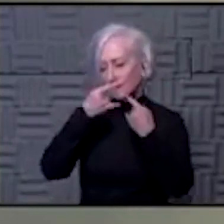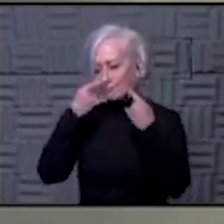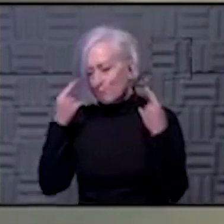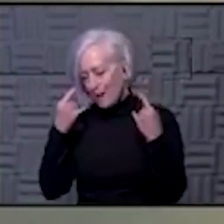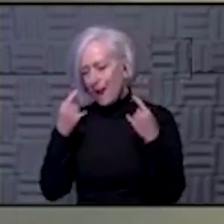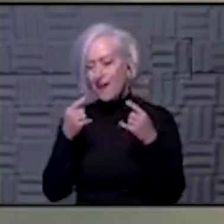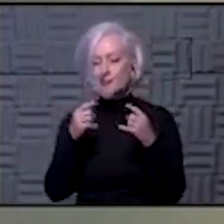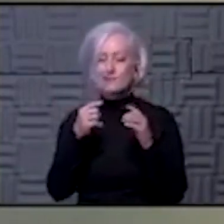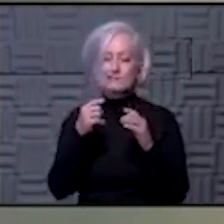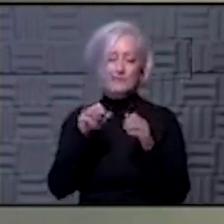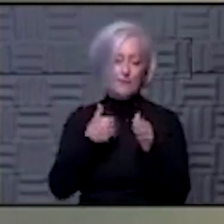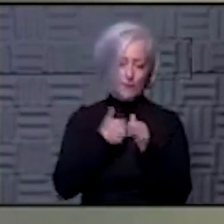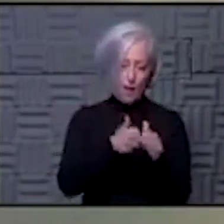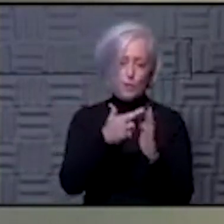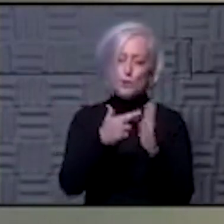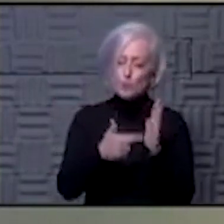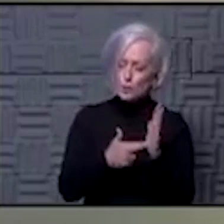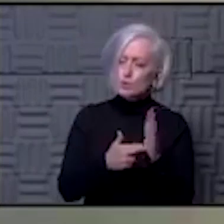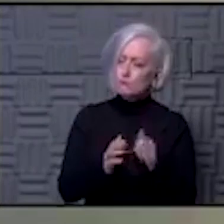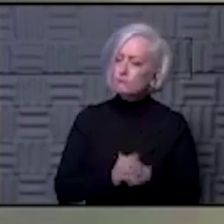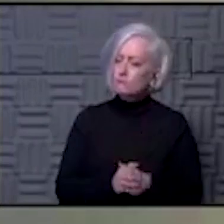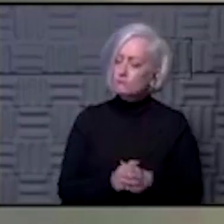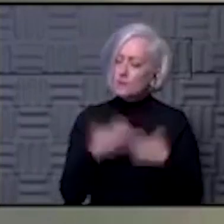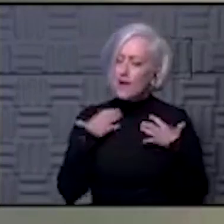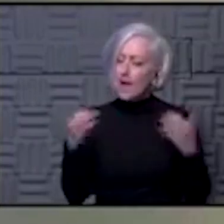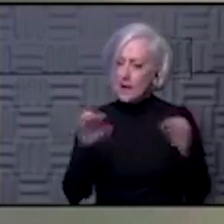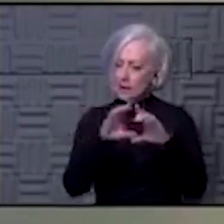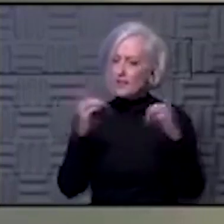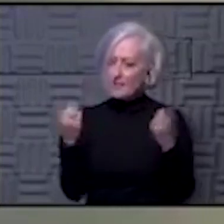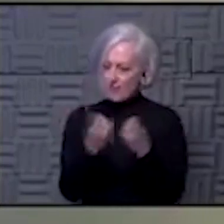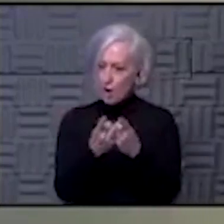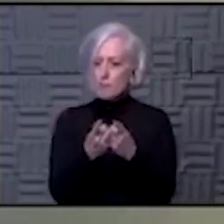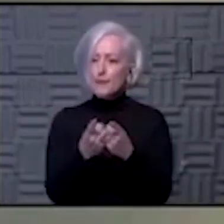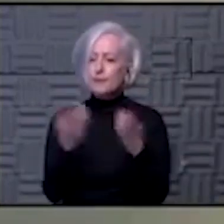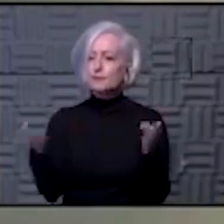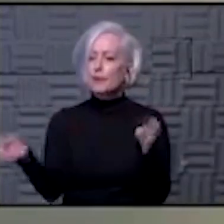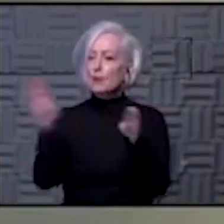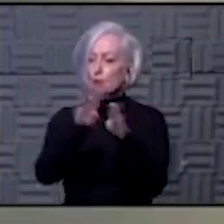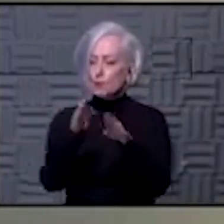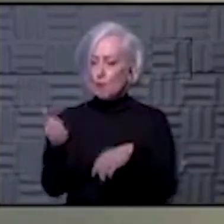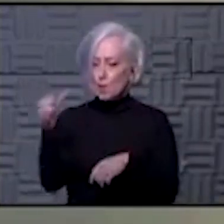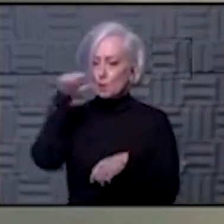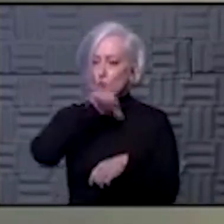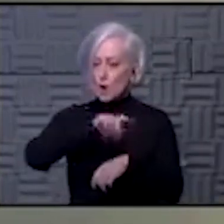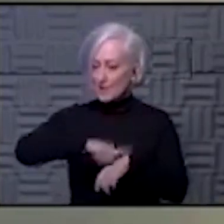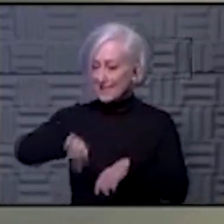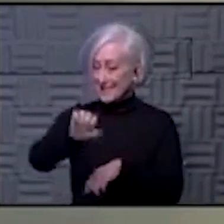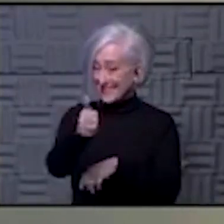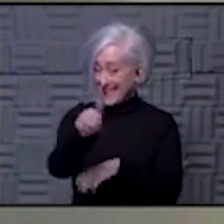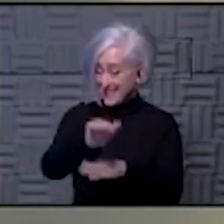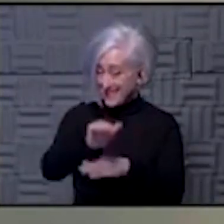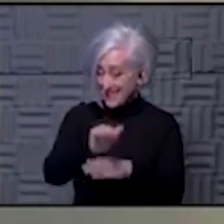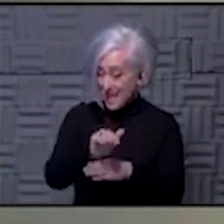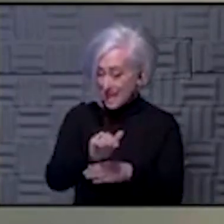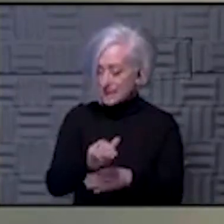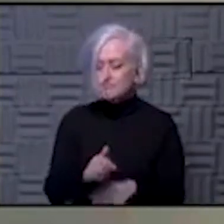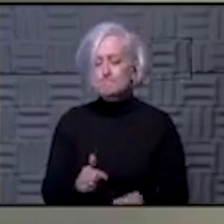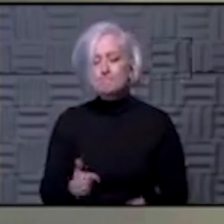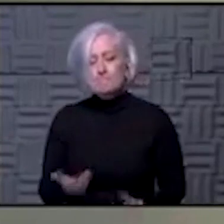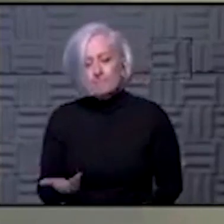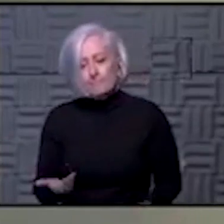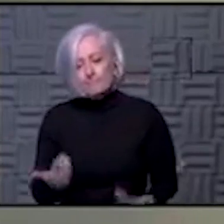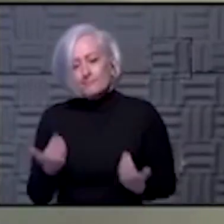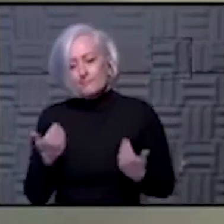department obviously closed bars at 10 o'clock. I had significant concerns from people who